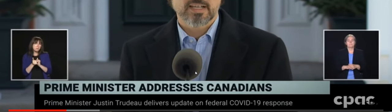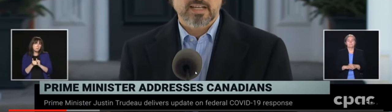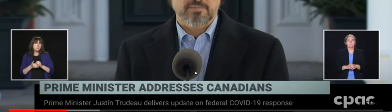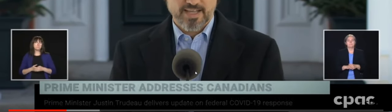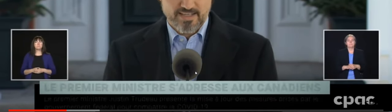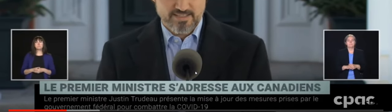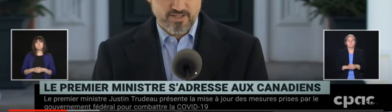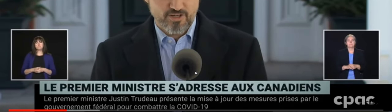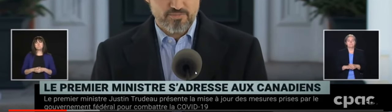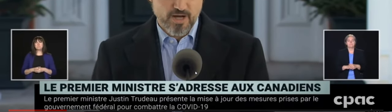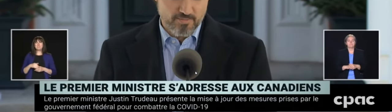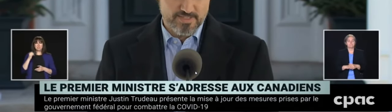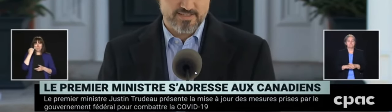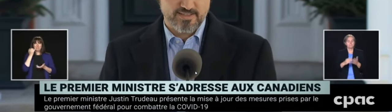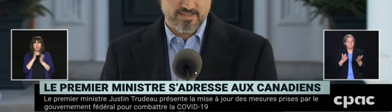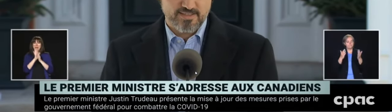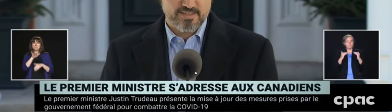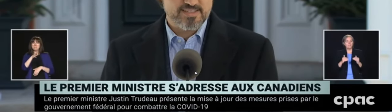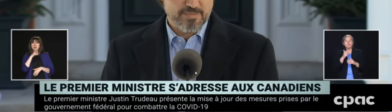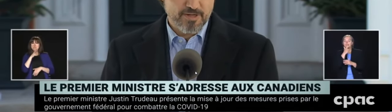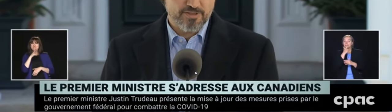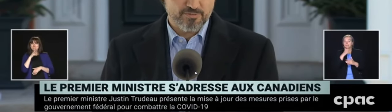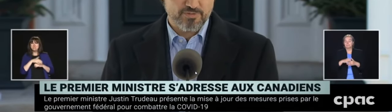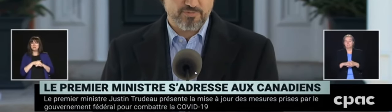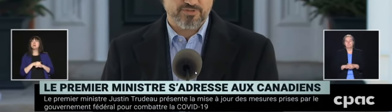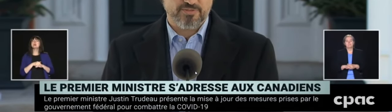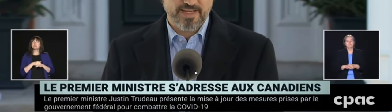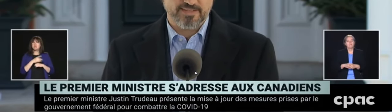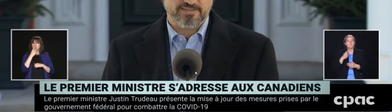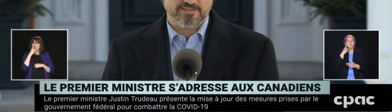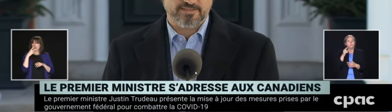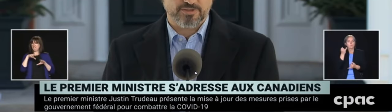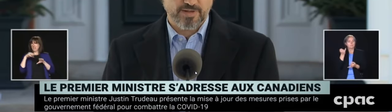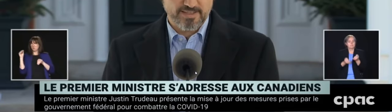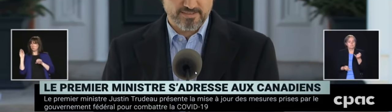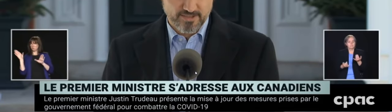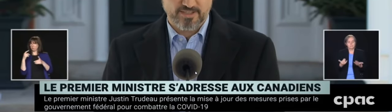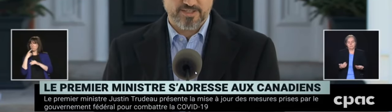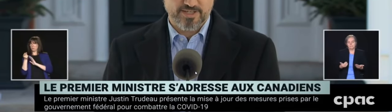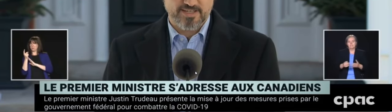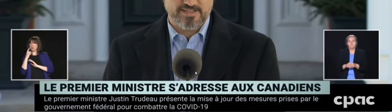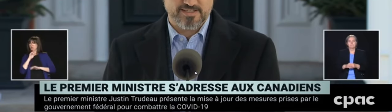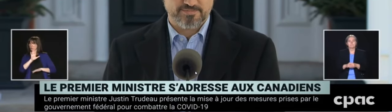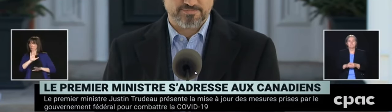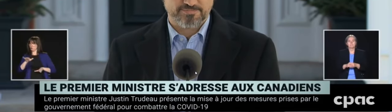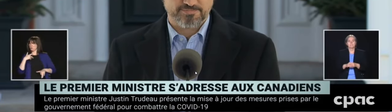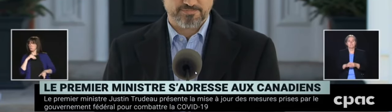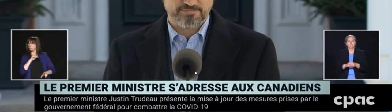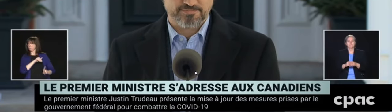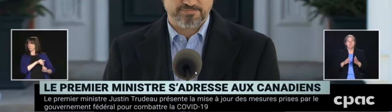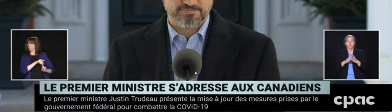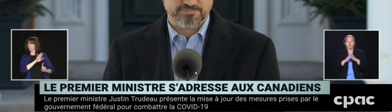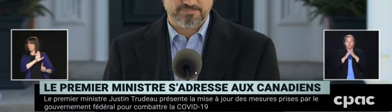I want to close by asking all the moms to step out of the room for a minute so I can talk to your kids.